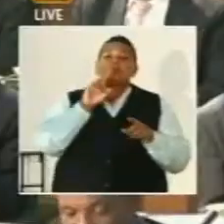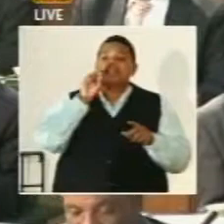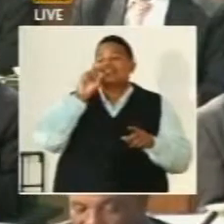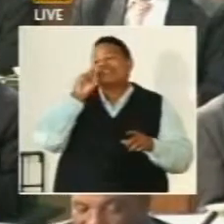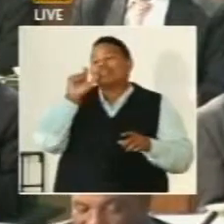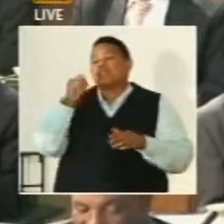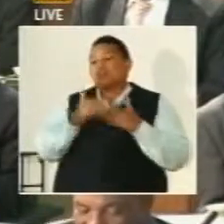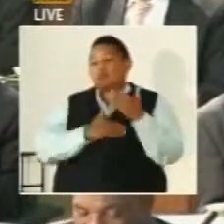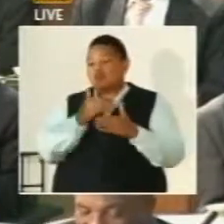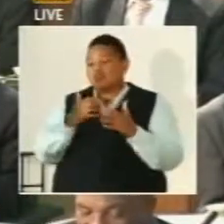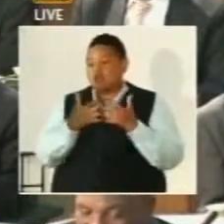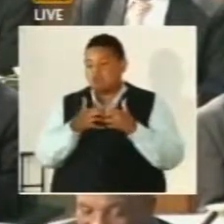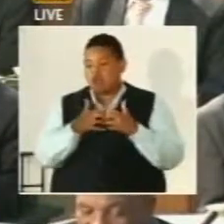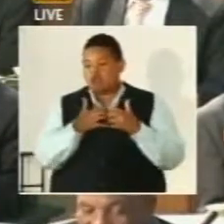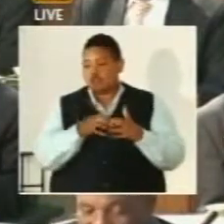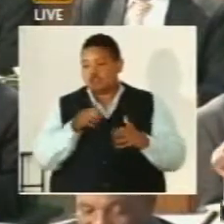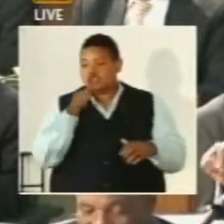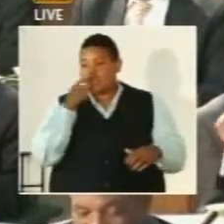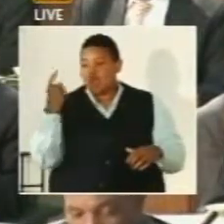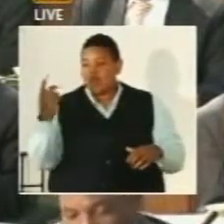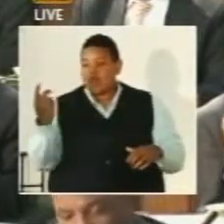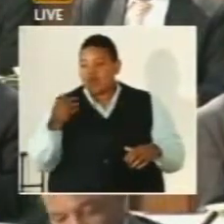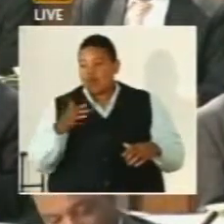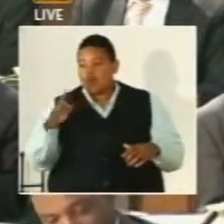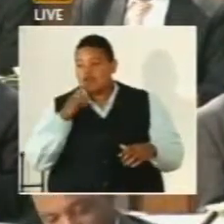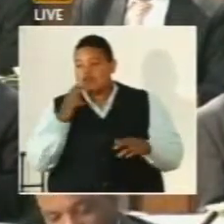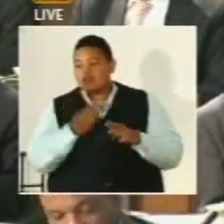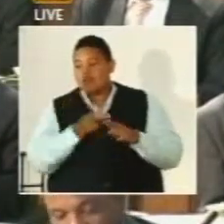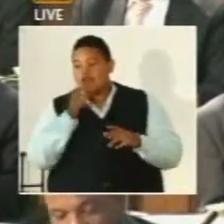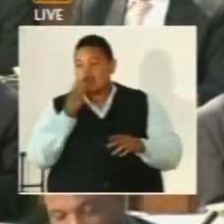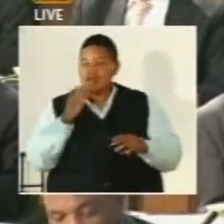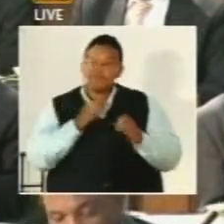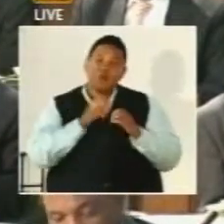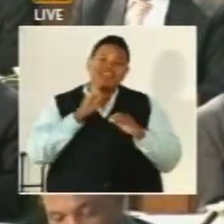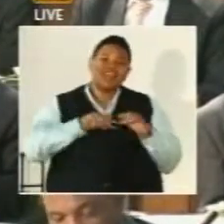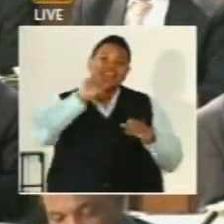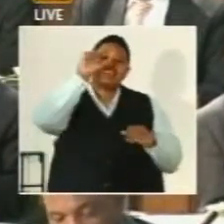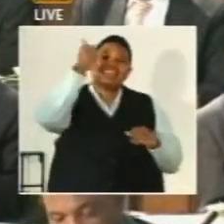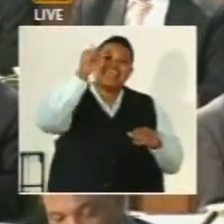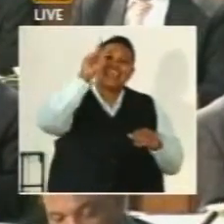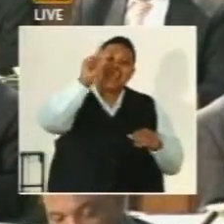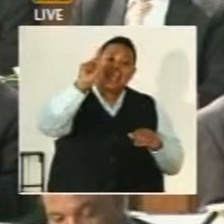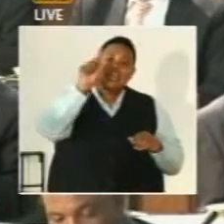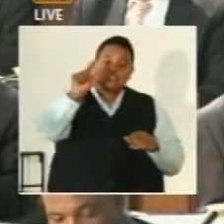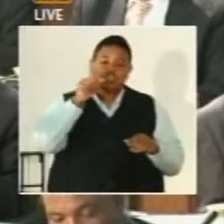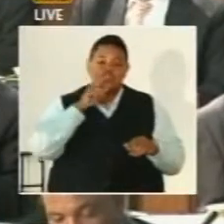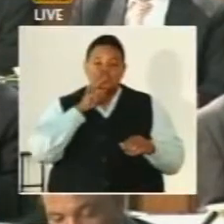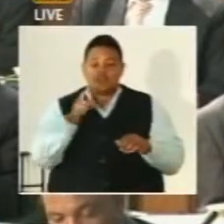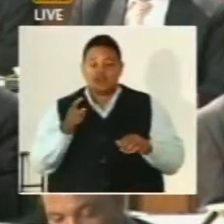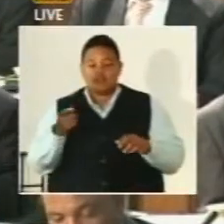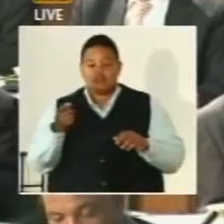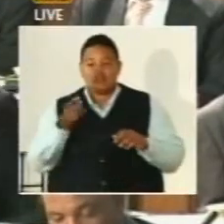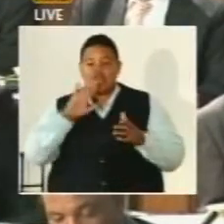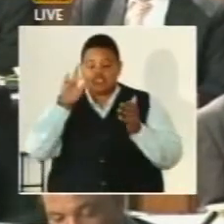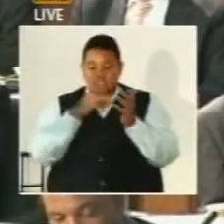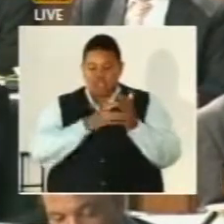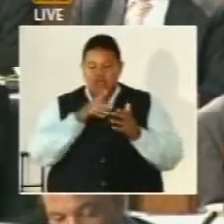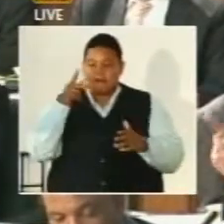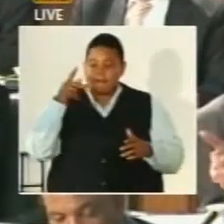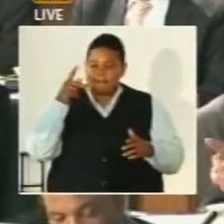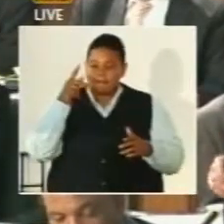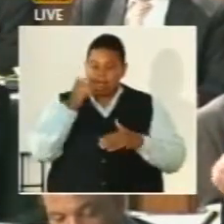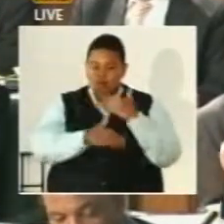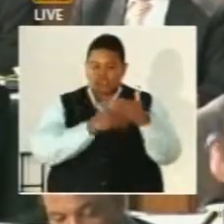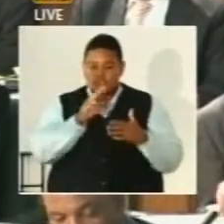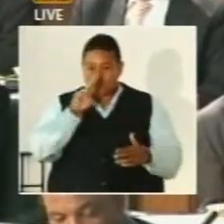of $540 billion with a strong focus on the growth agenda. Citing three consecutive quarters